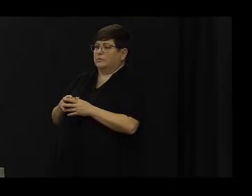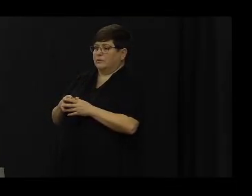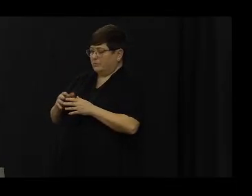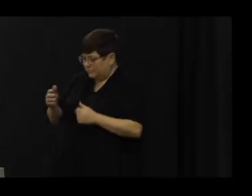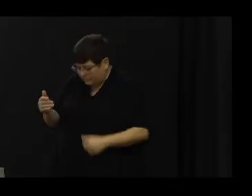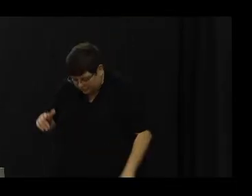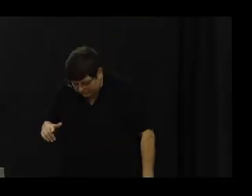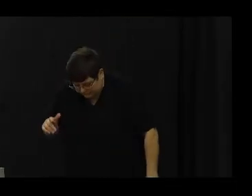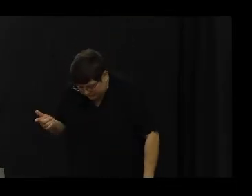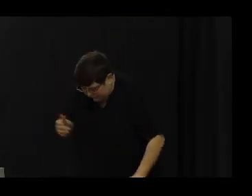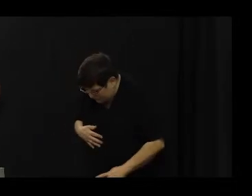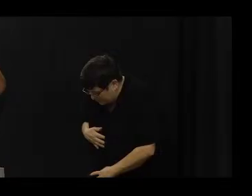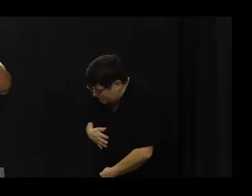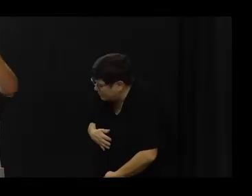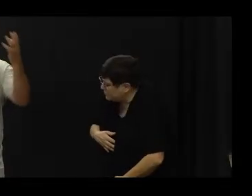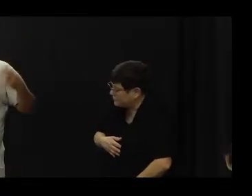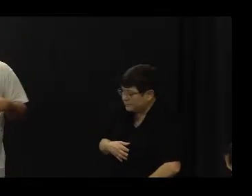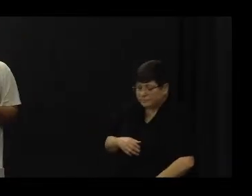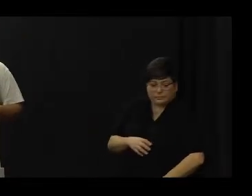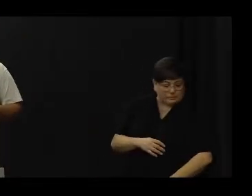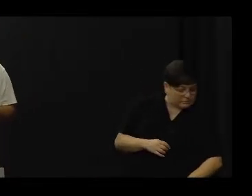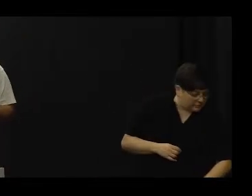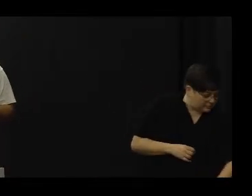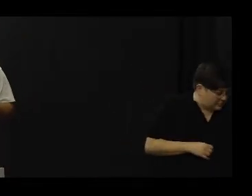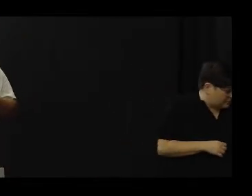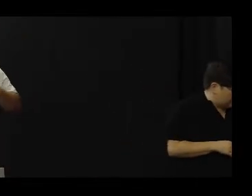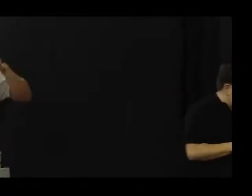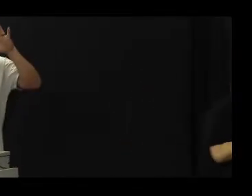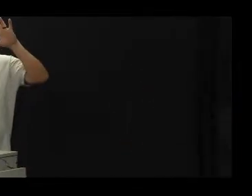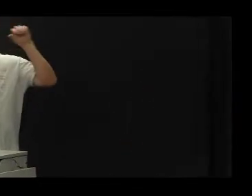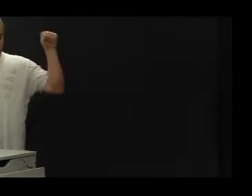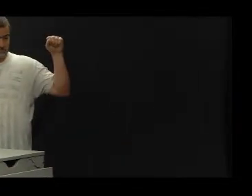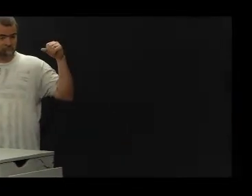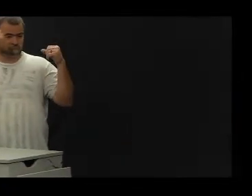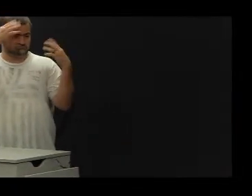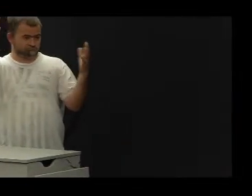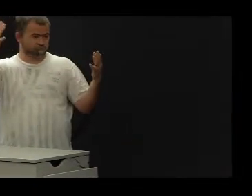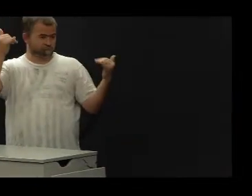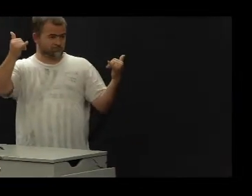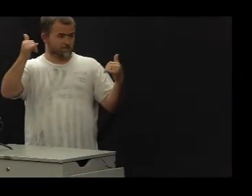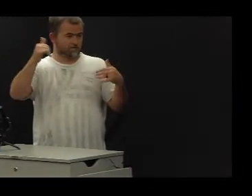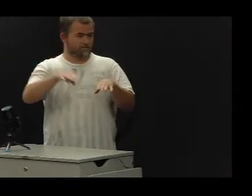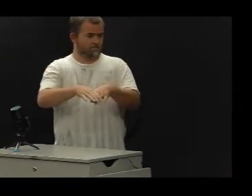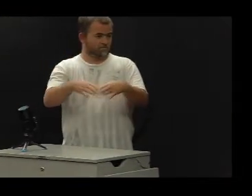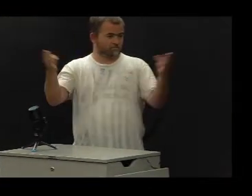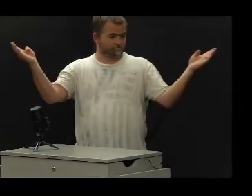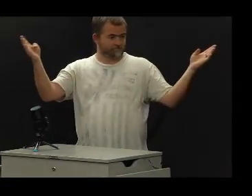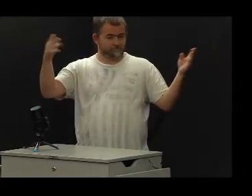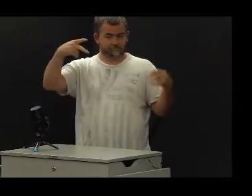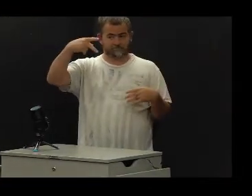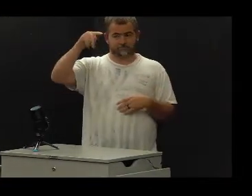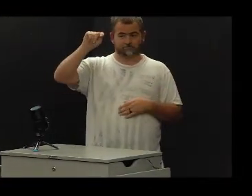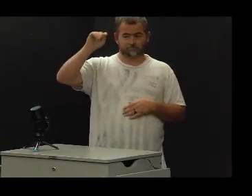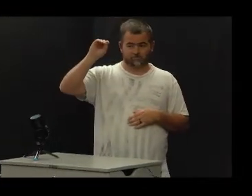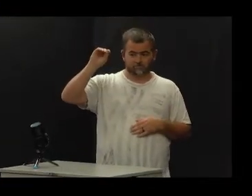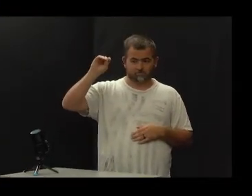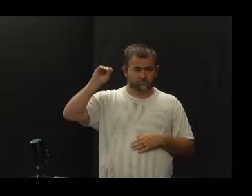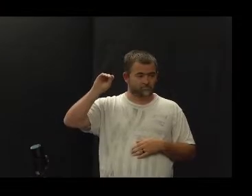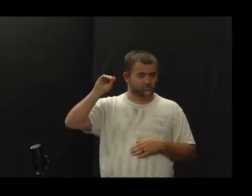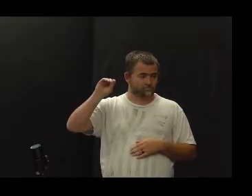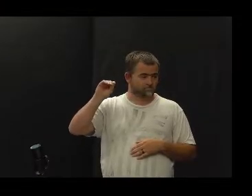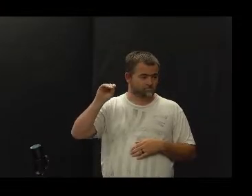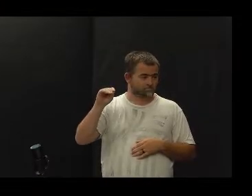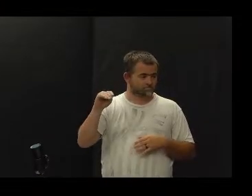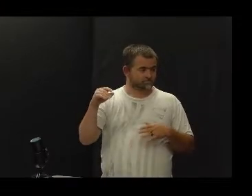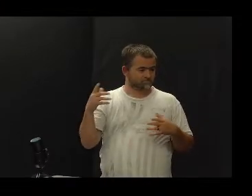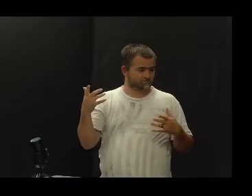First, I want to talk about the PTO